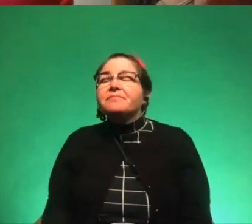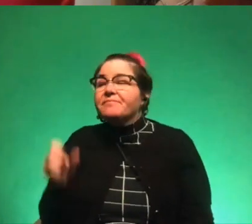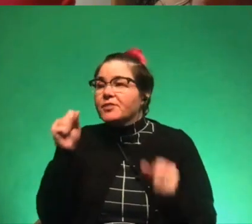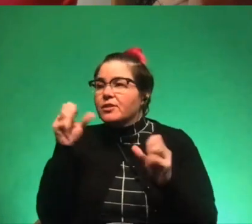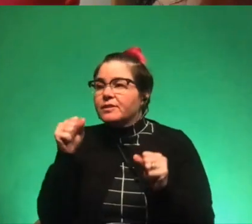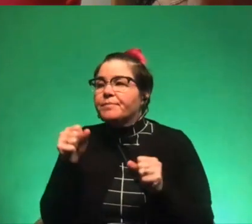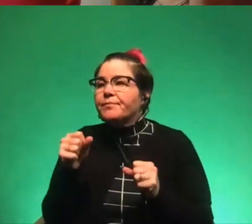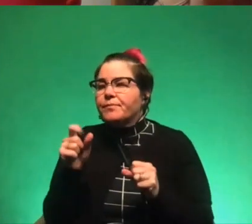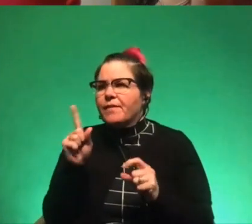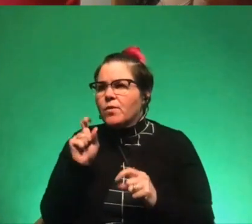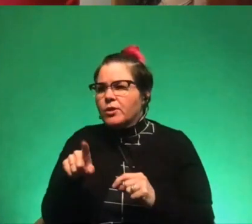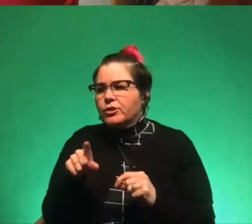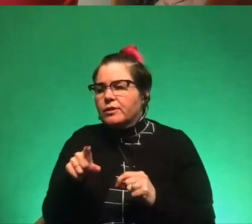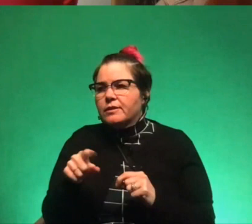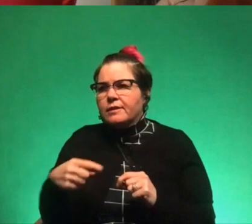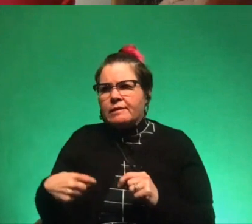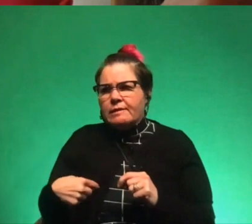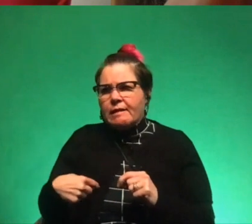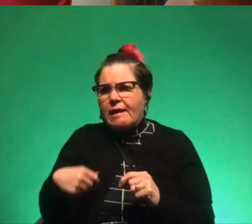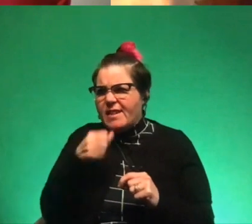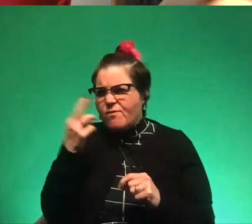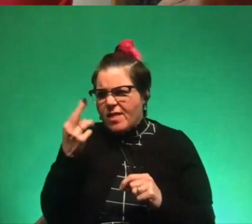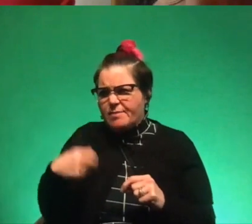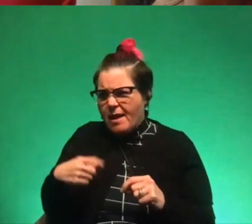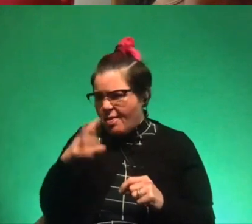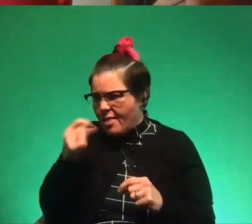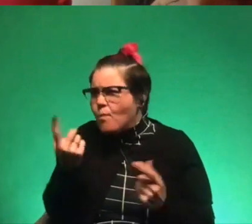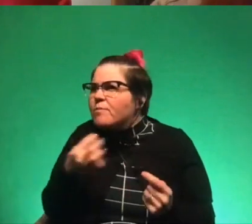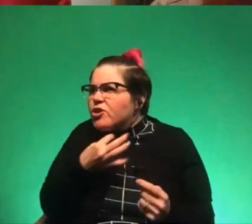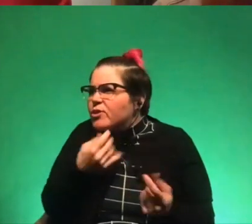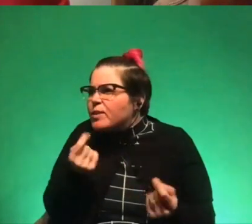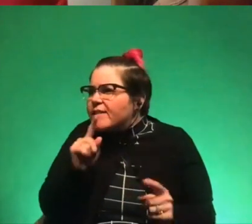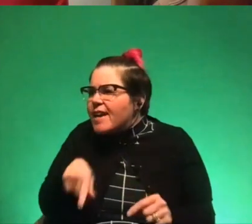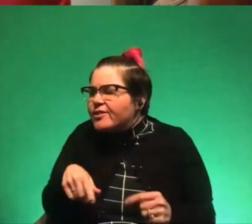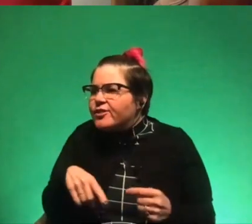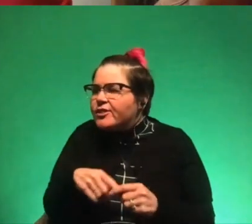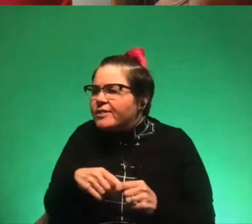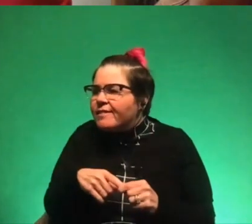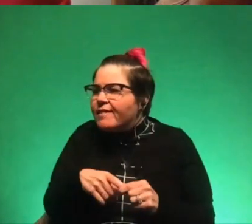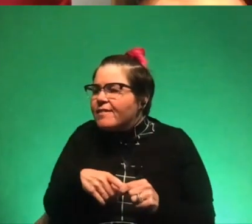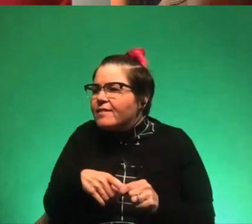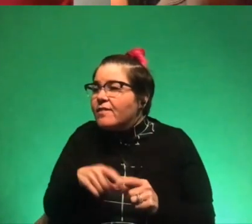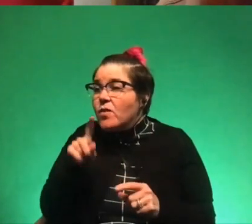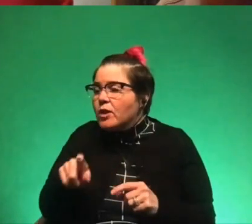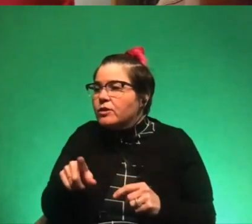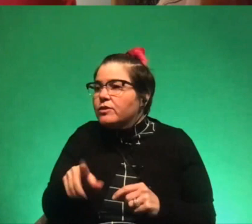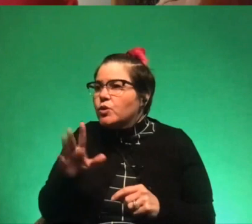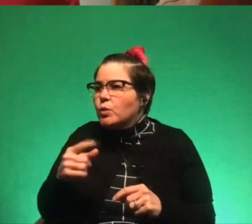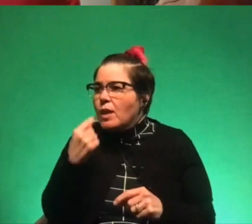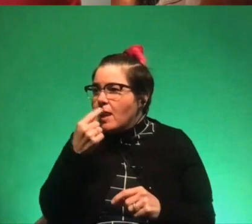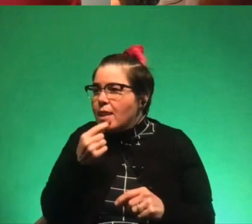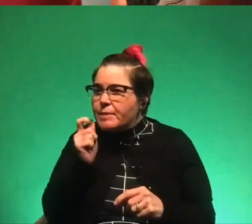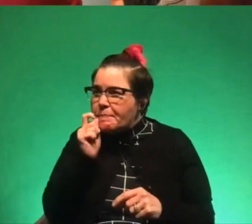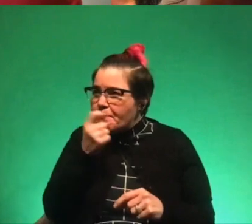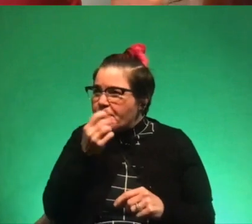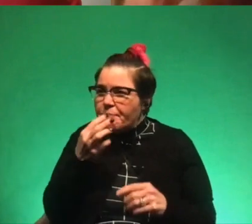This is a question that I didn't even realize I'd be interested in the answer of until right now. So the question is, do your lips ever peel? So